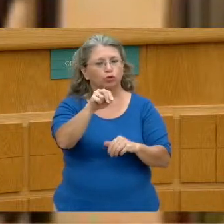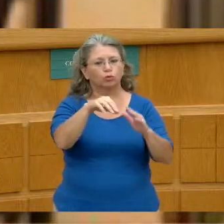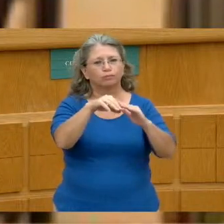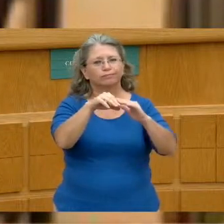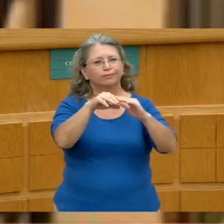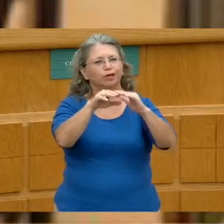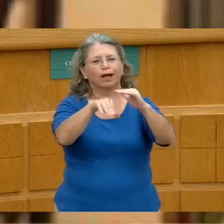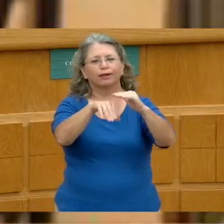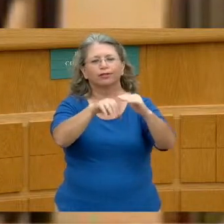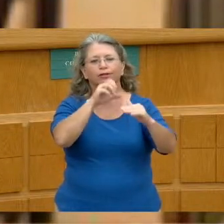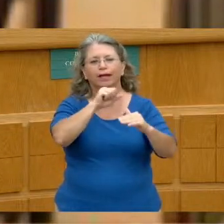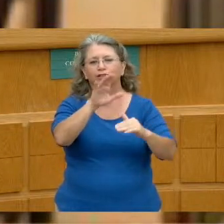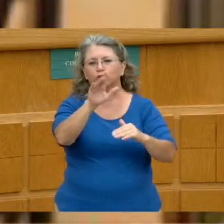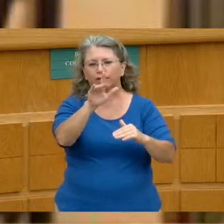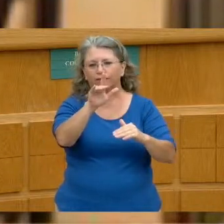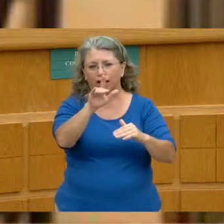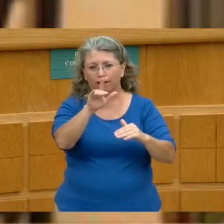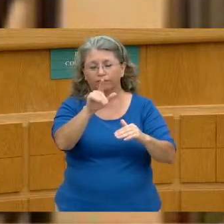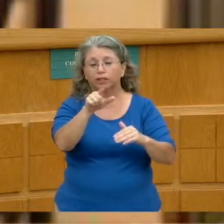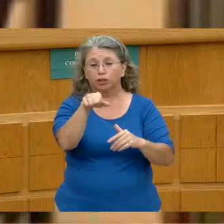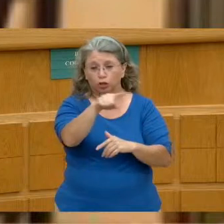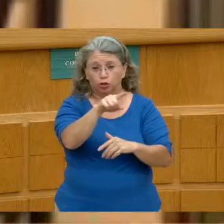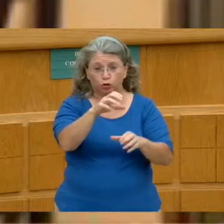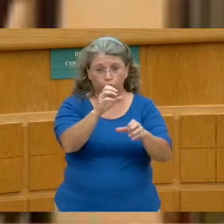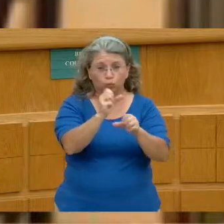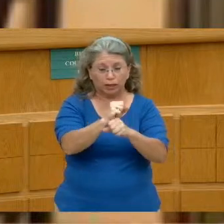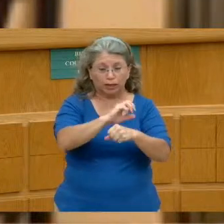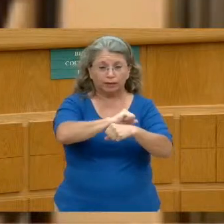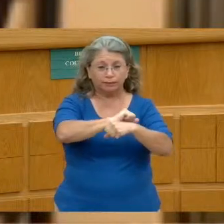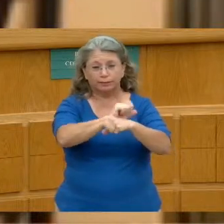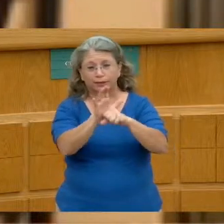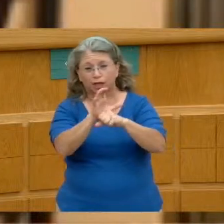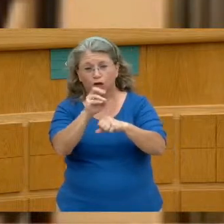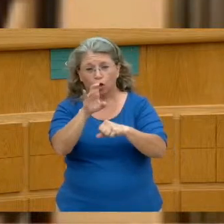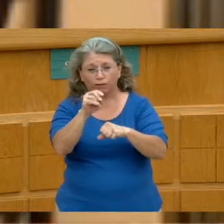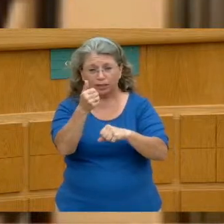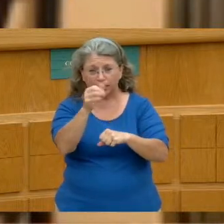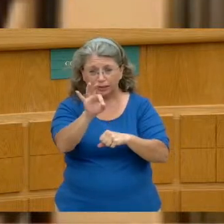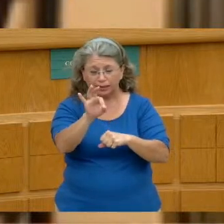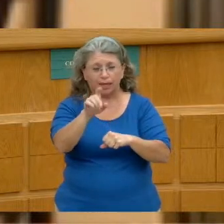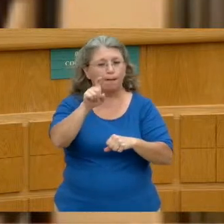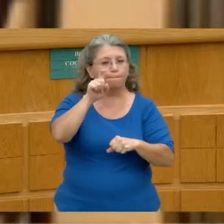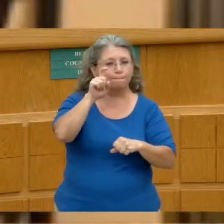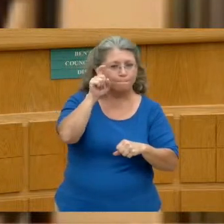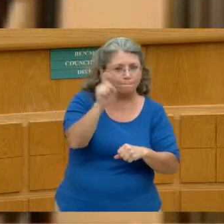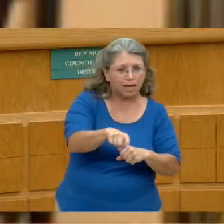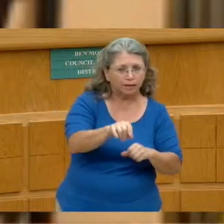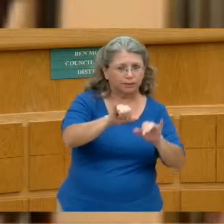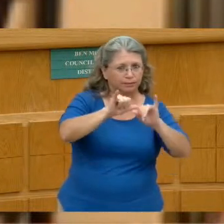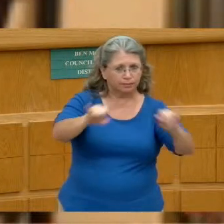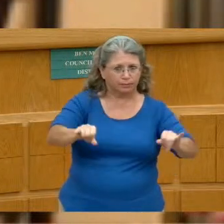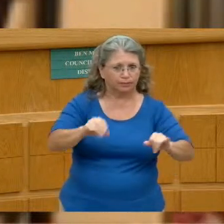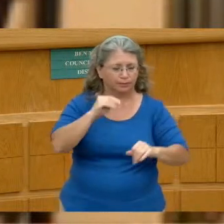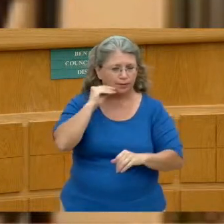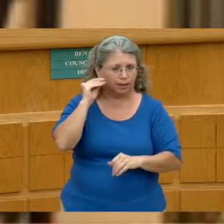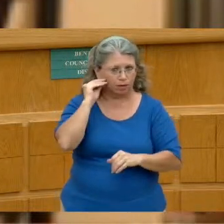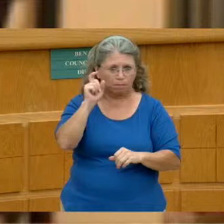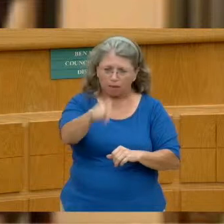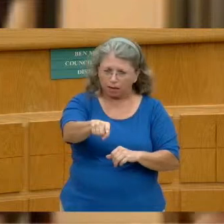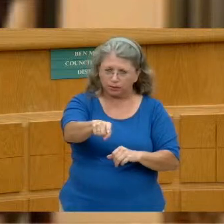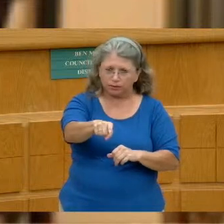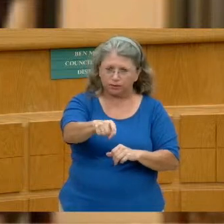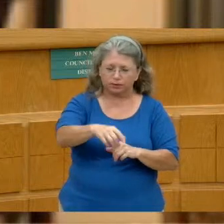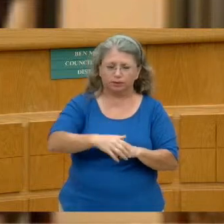under the age of 25, if you get COVID-19, you must stay at home. Now, I'm going to say it's fine